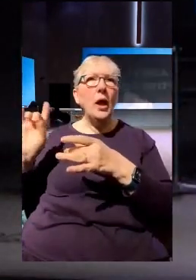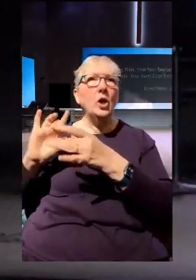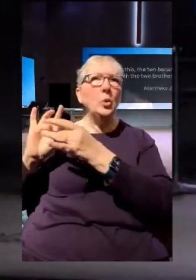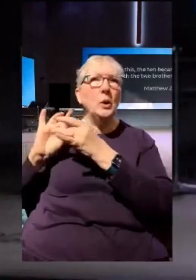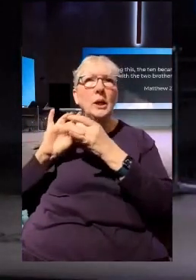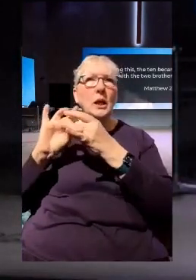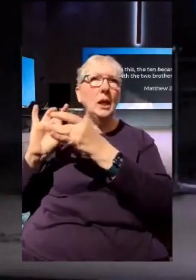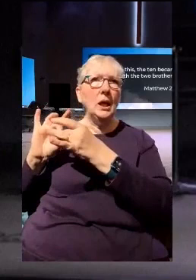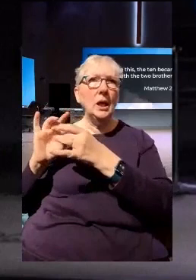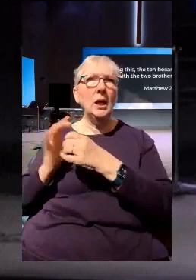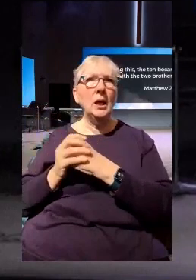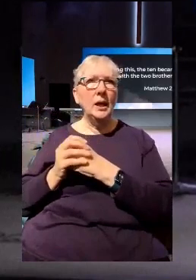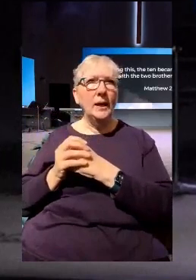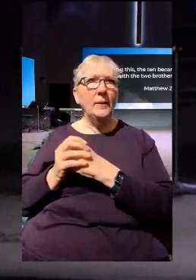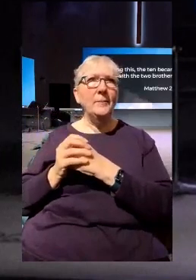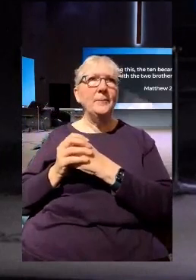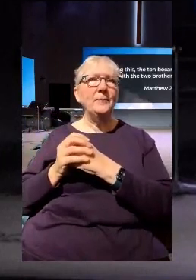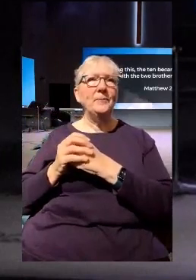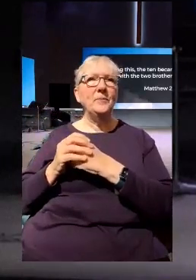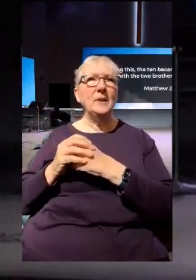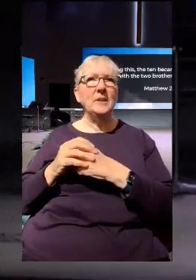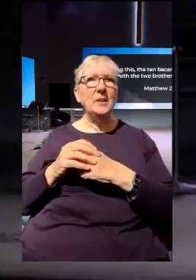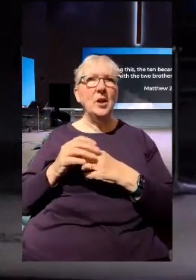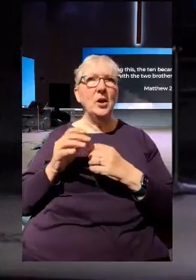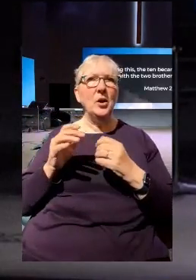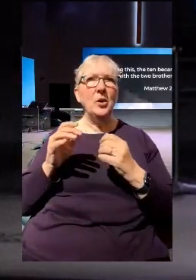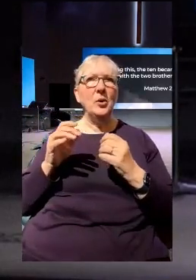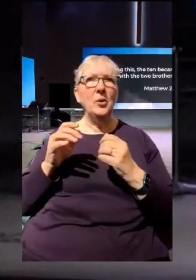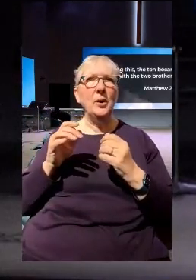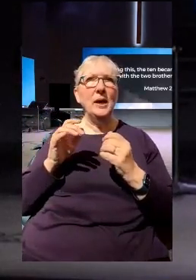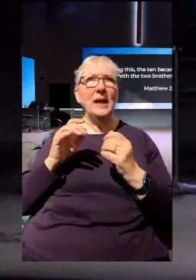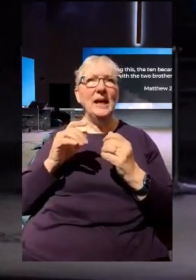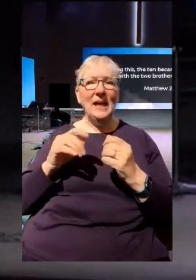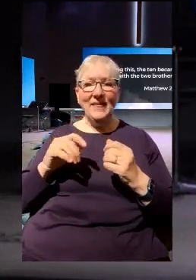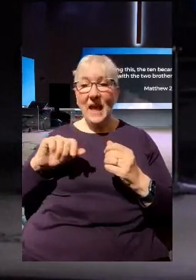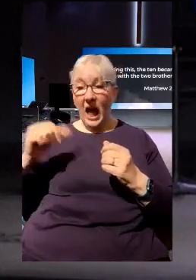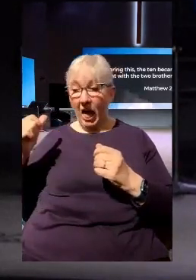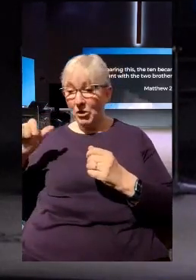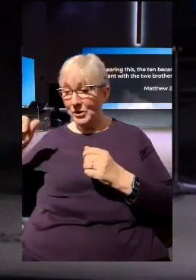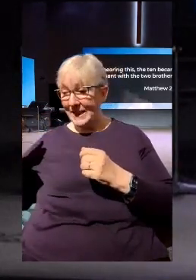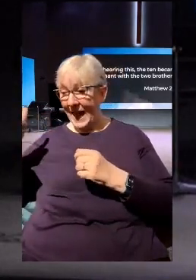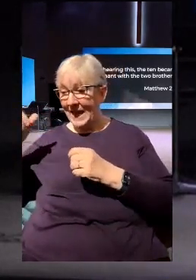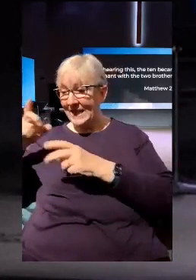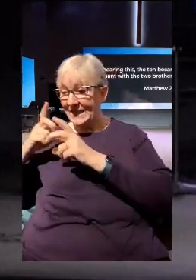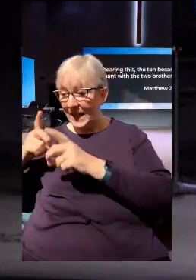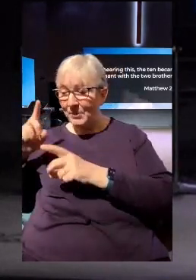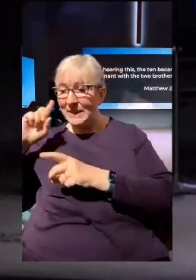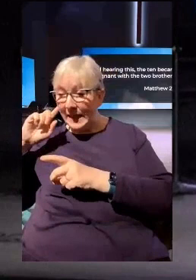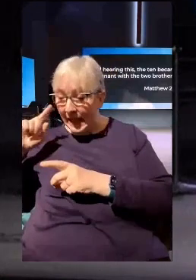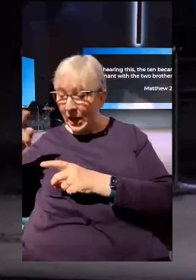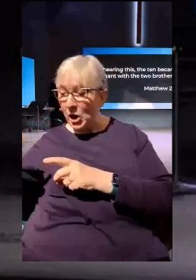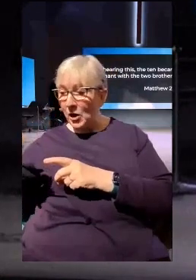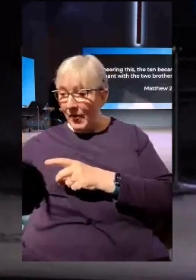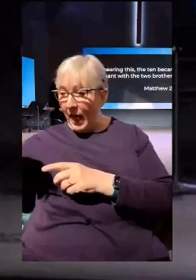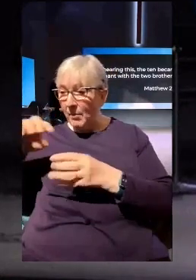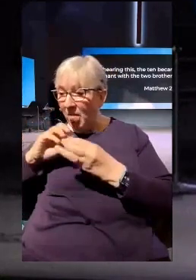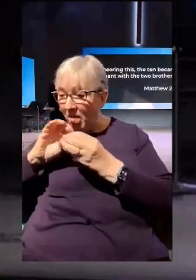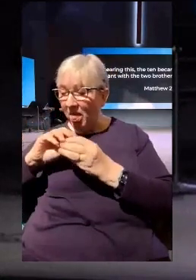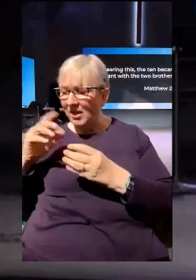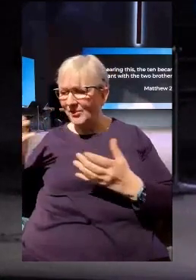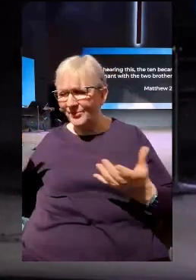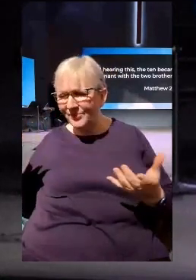And hearing this, the 10 became indignant with the two brothers. The 10 other disciples are now